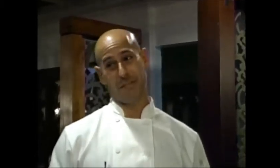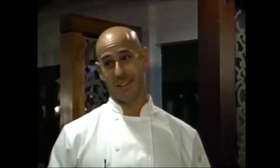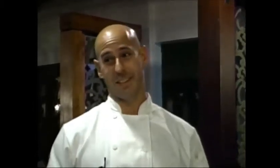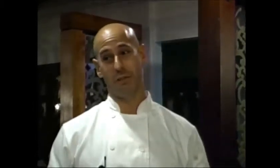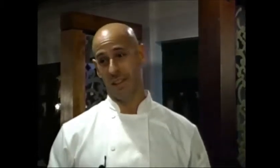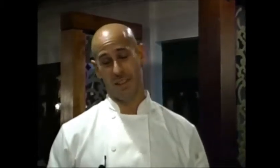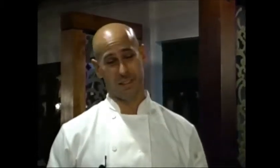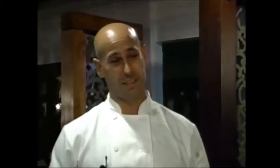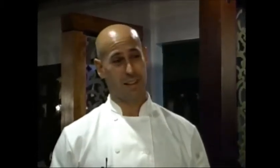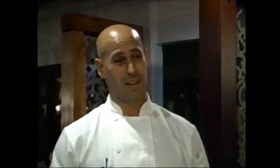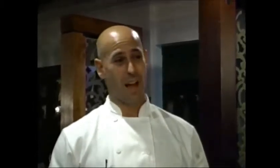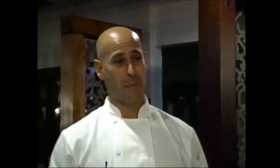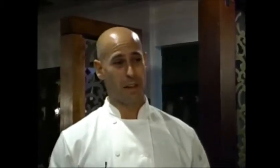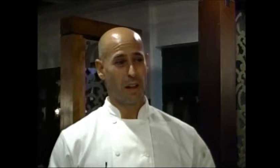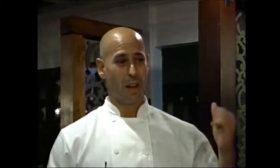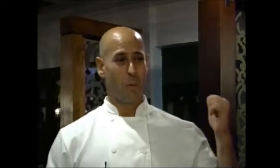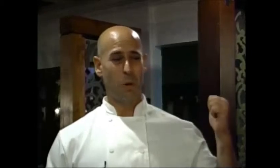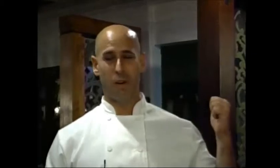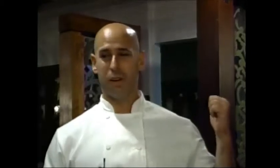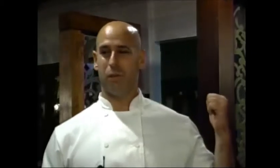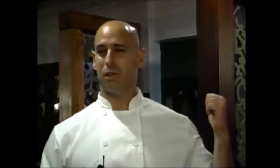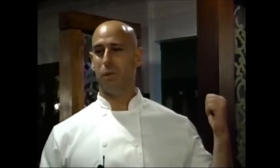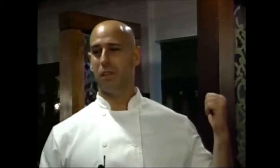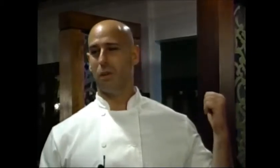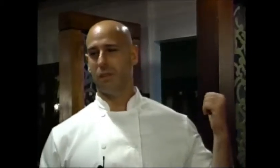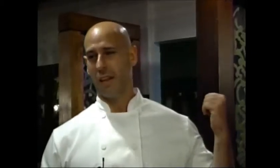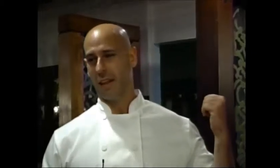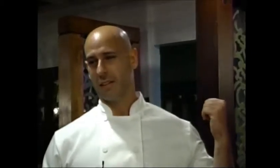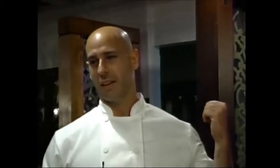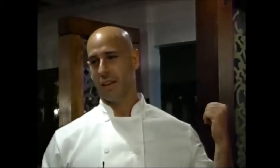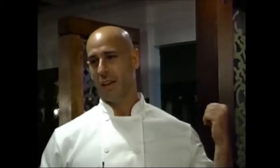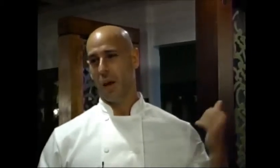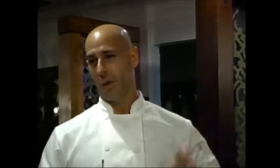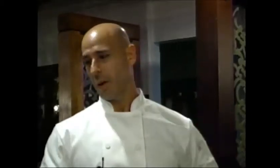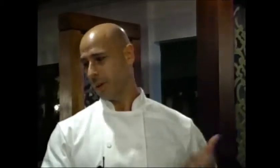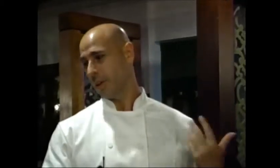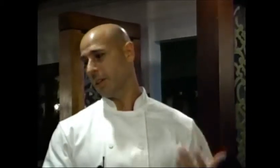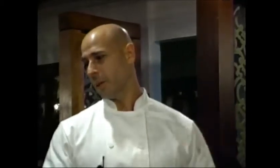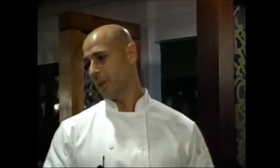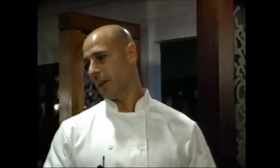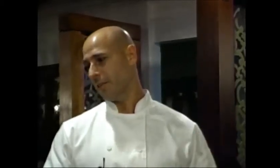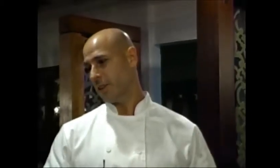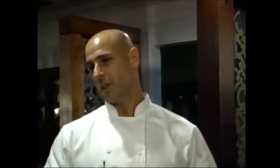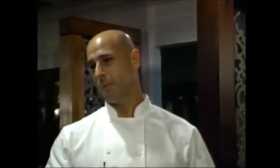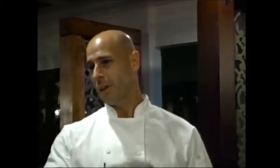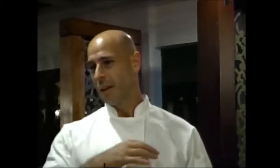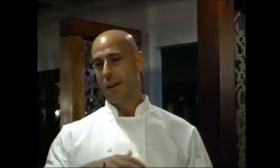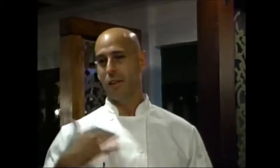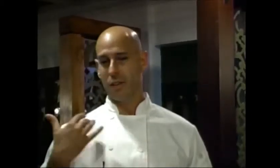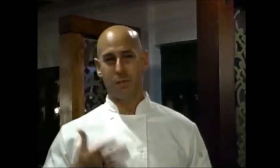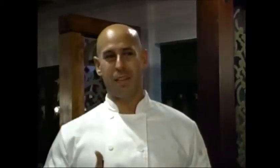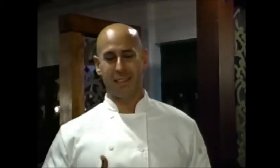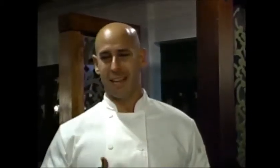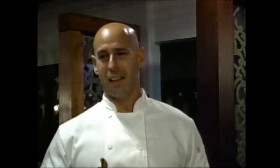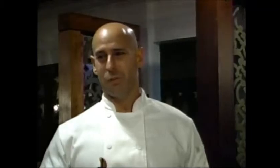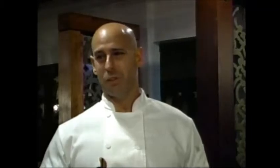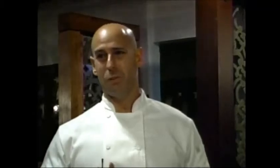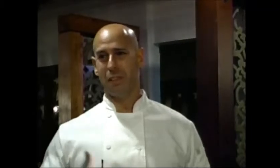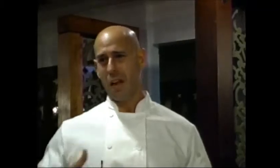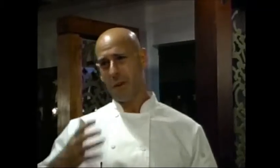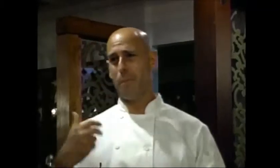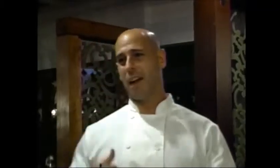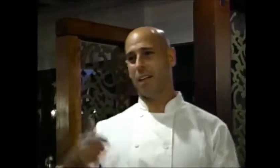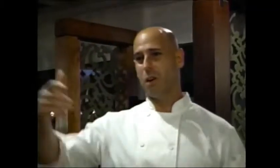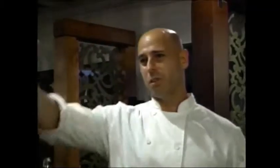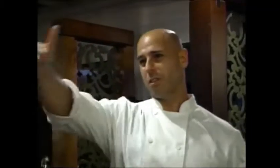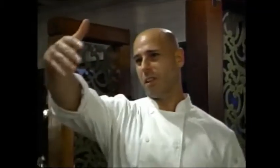It's different. It really is. I mean, we were at somebody's hotel last night, and we put together kingfish, and Jason made this salad, but it was